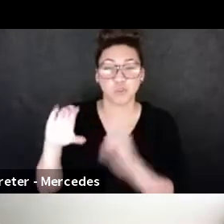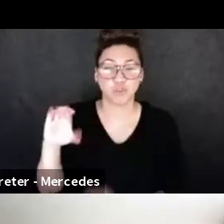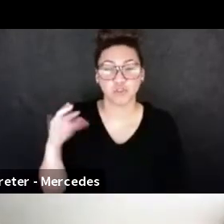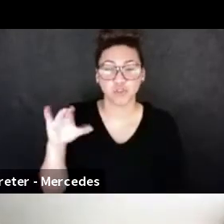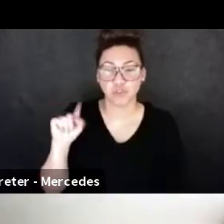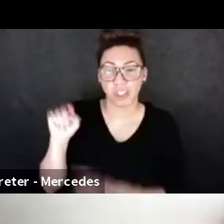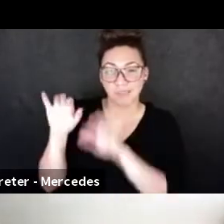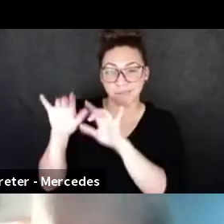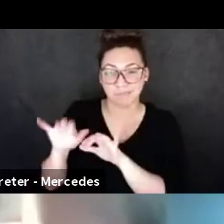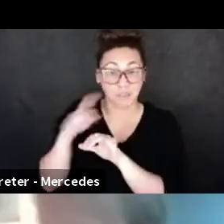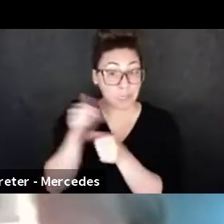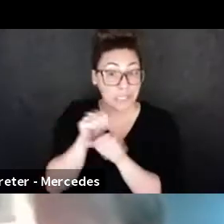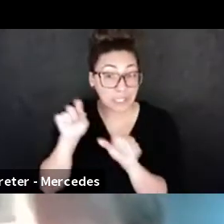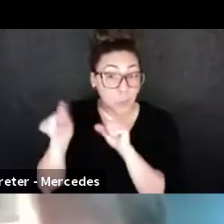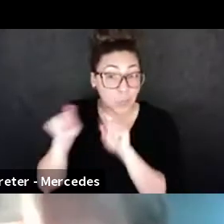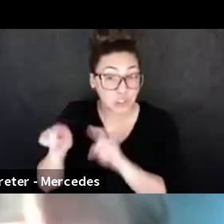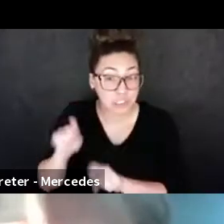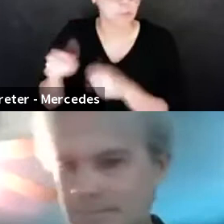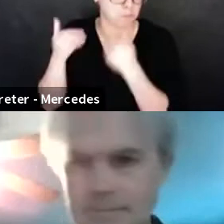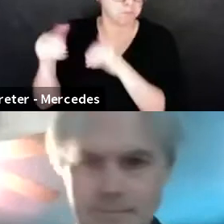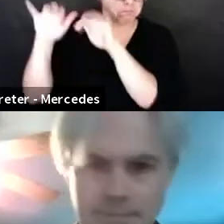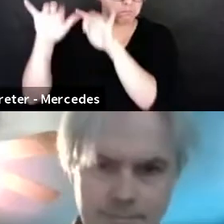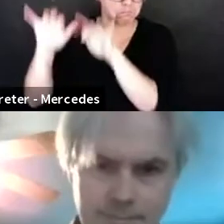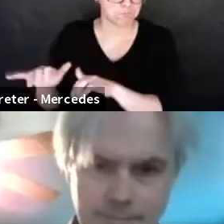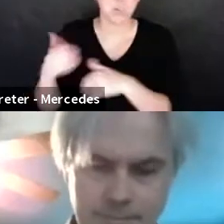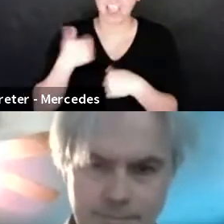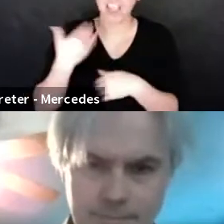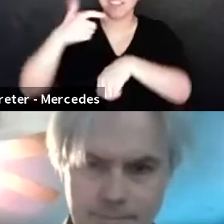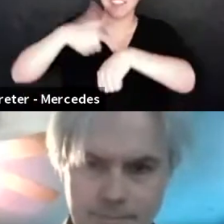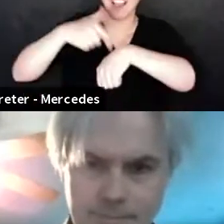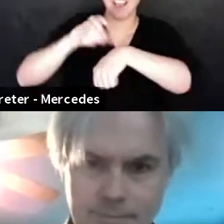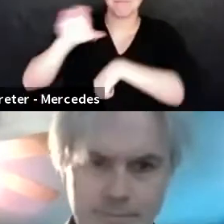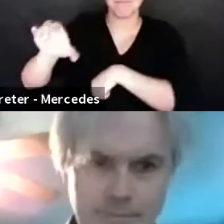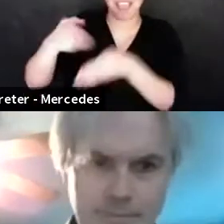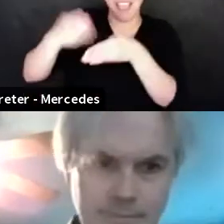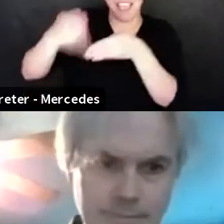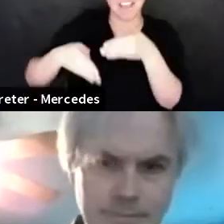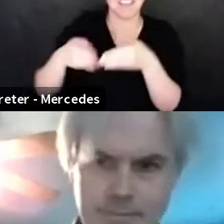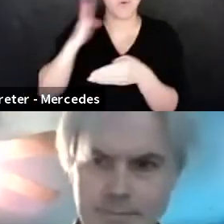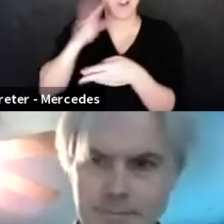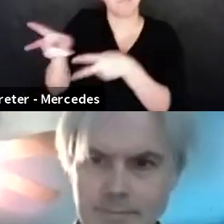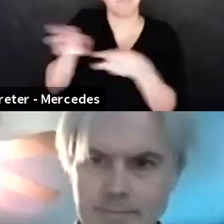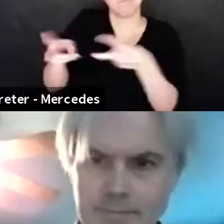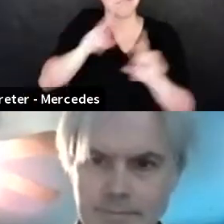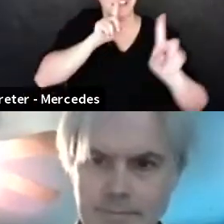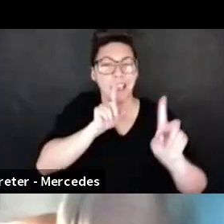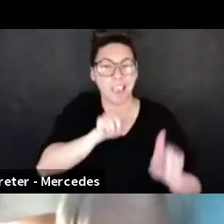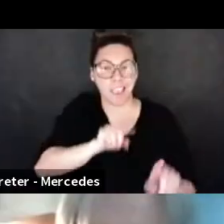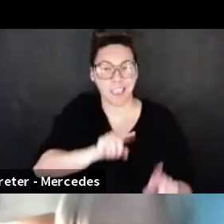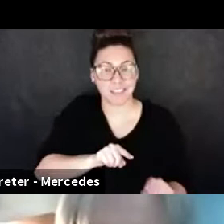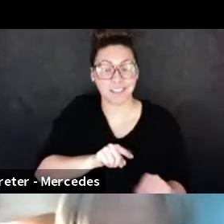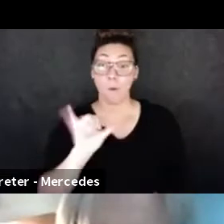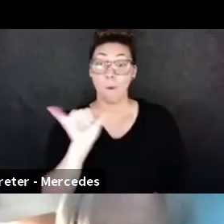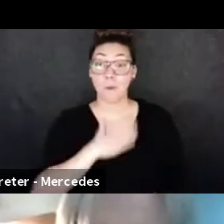any questions that you have. We do have some time set aside at the end for Q&A as well. Please also make